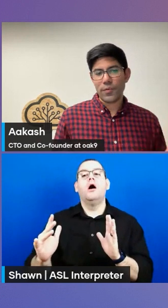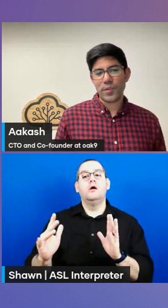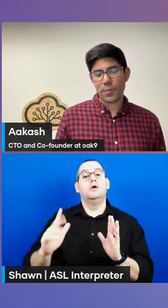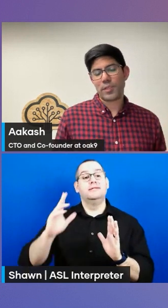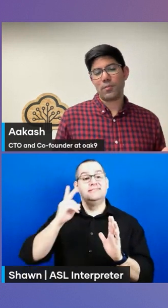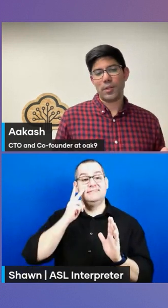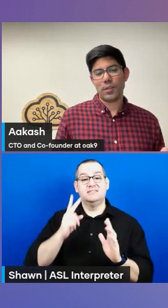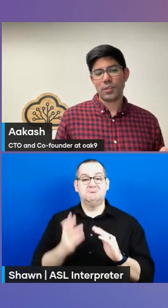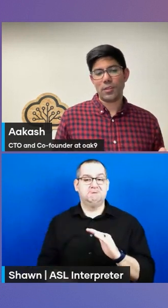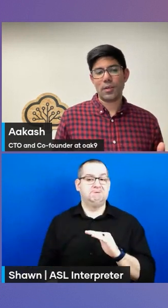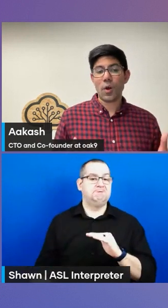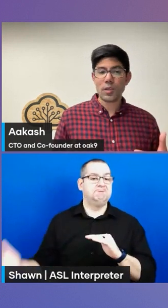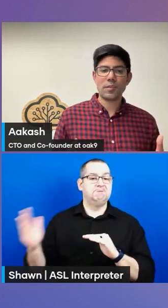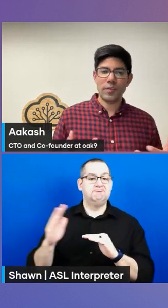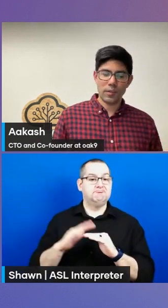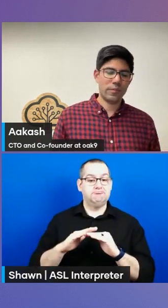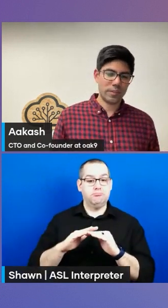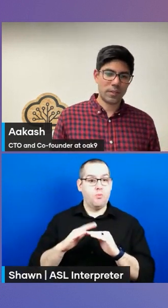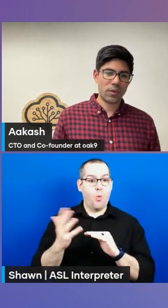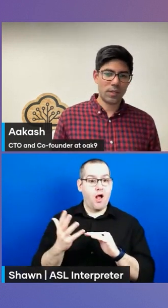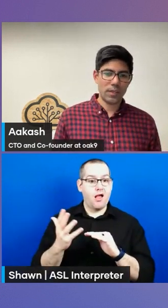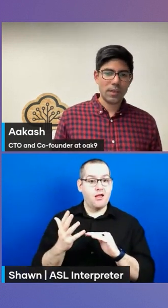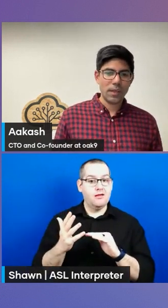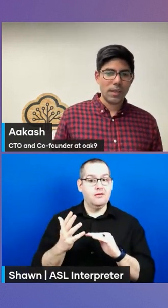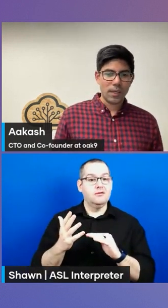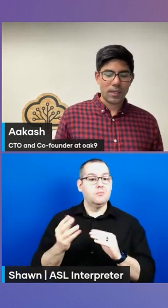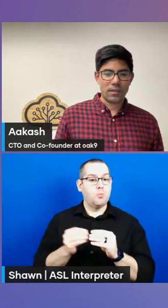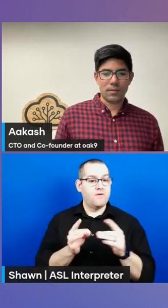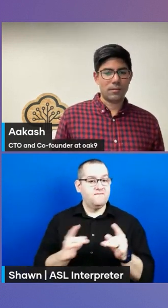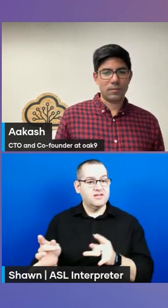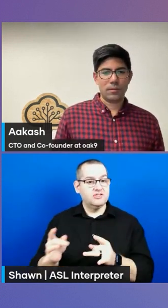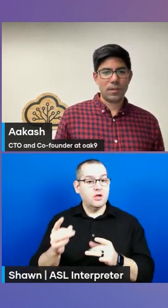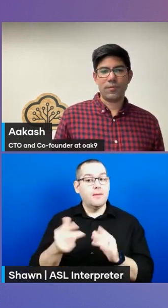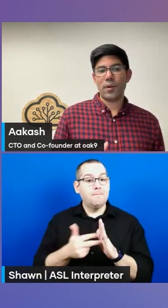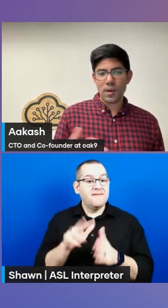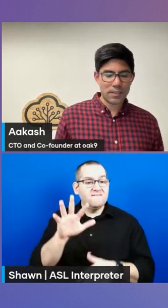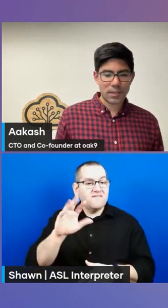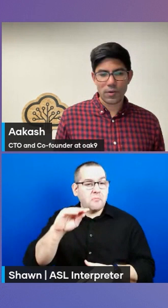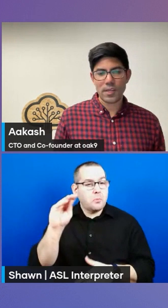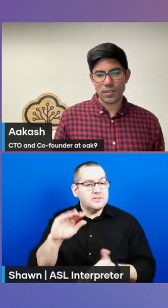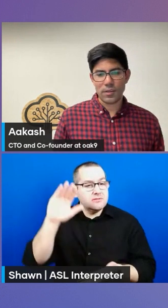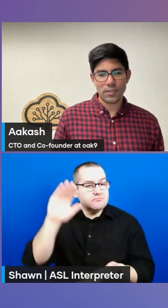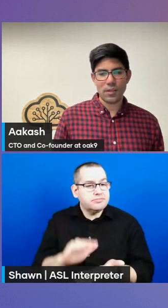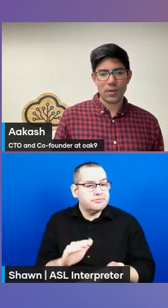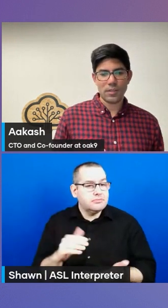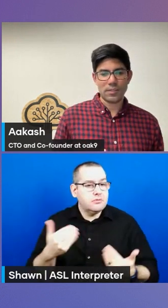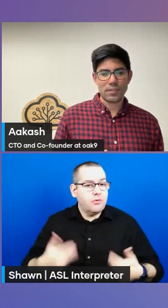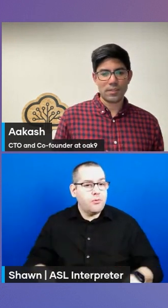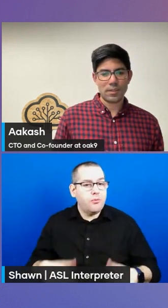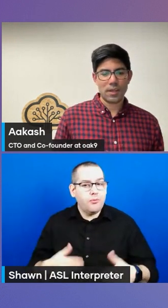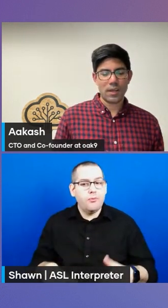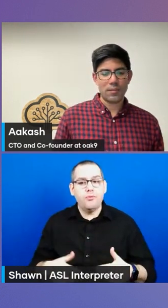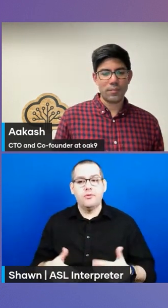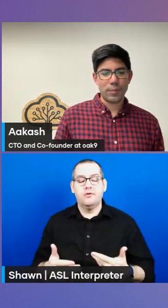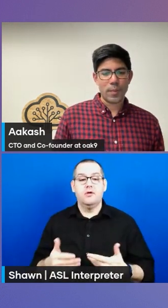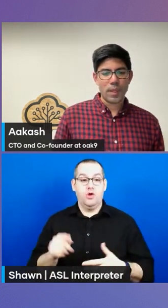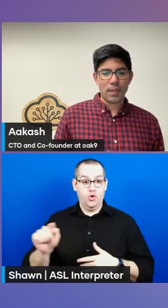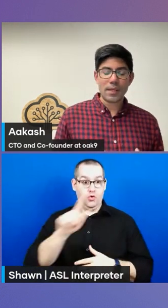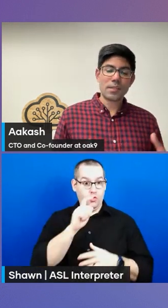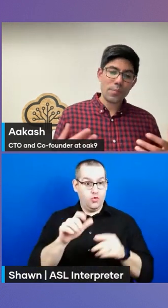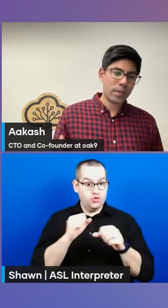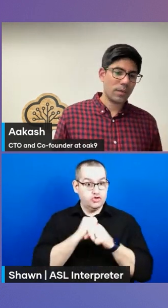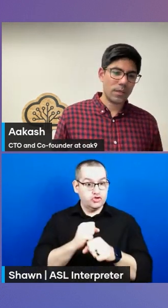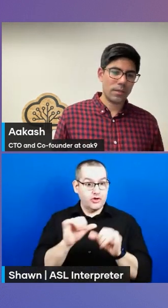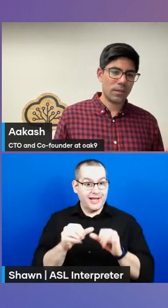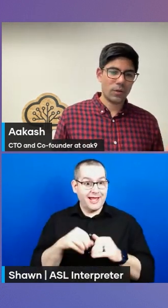over a 50% reduction in the cost of delivering security. And if there are any security engineers in the audience,